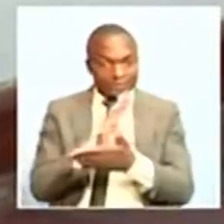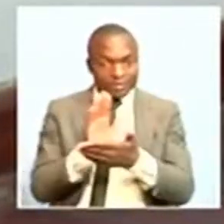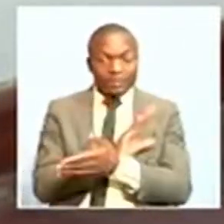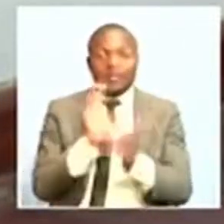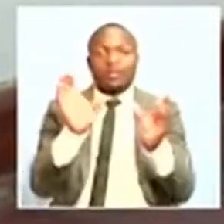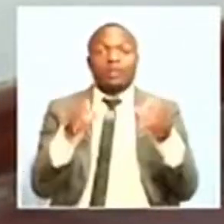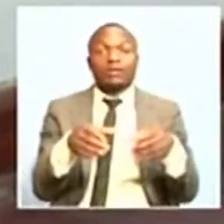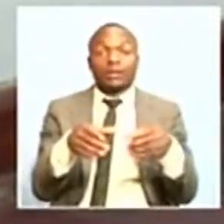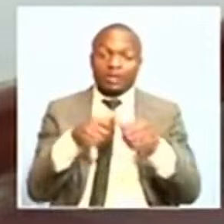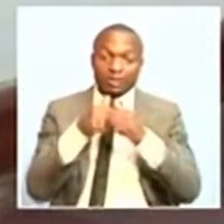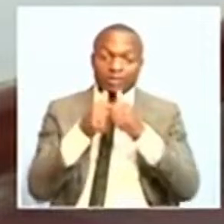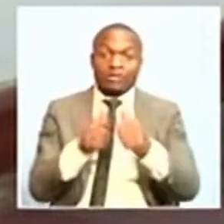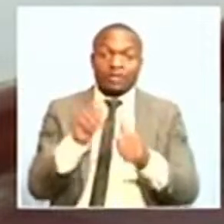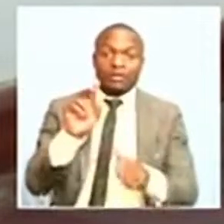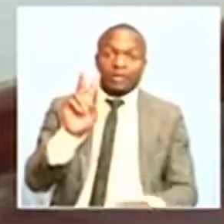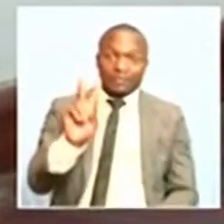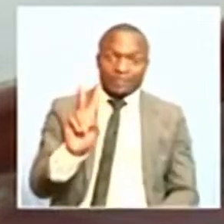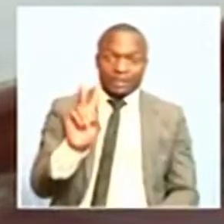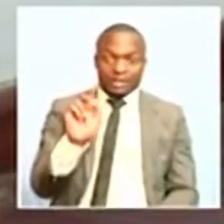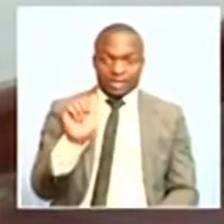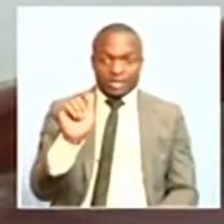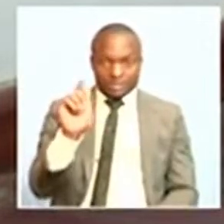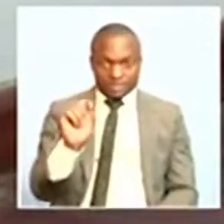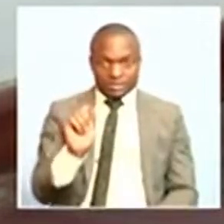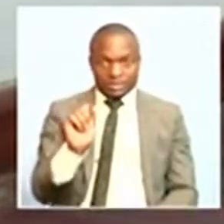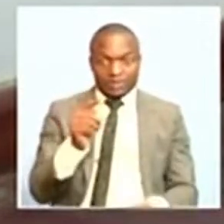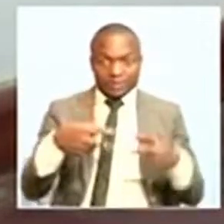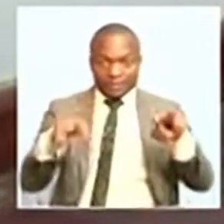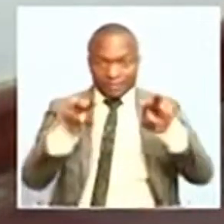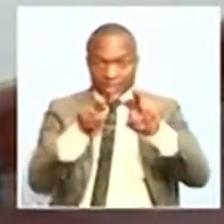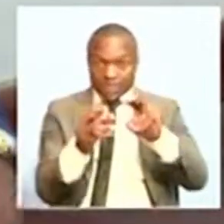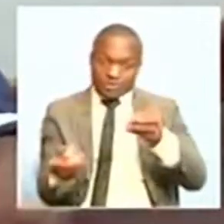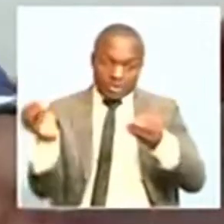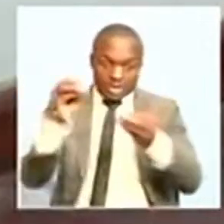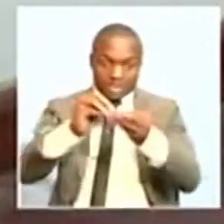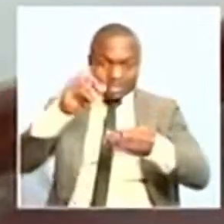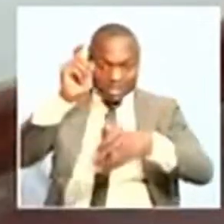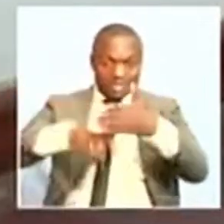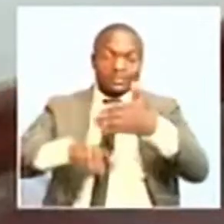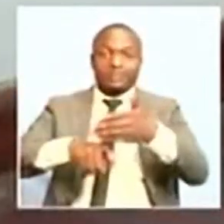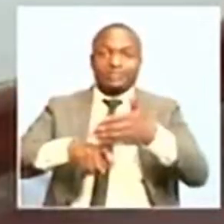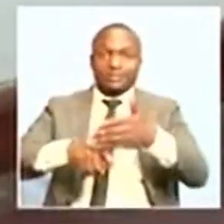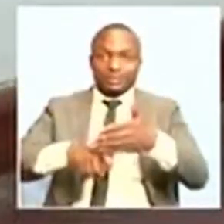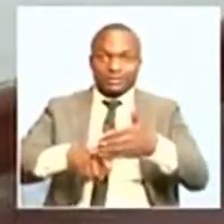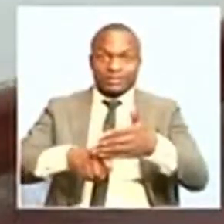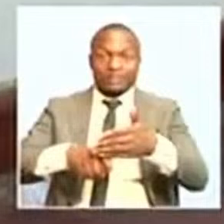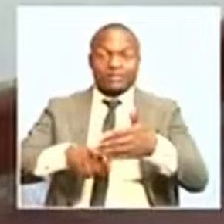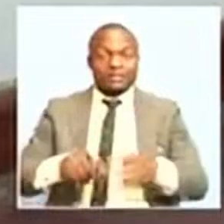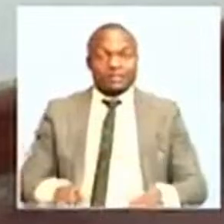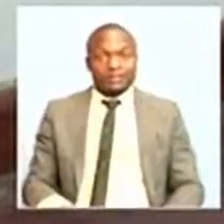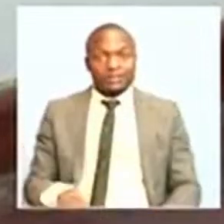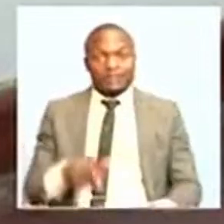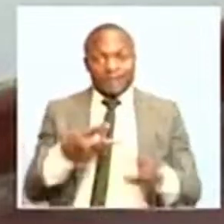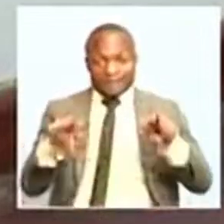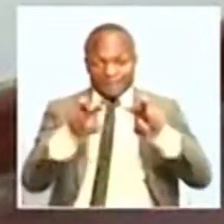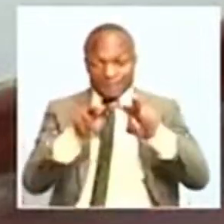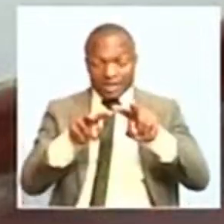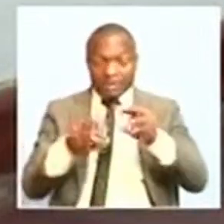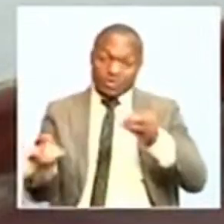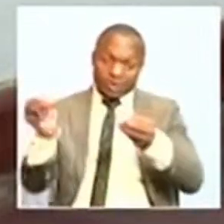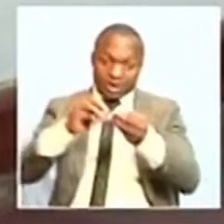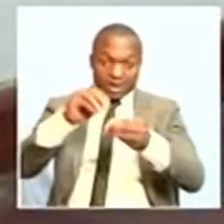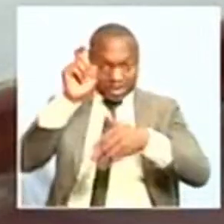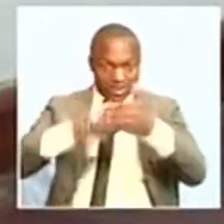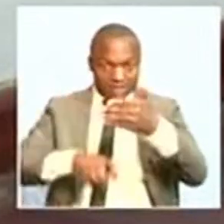through the VAT bill. For a start, by definition, a value-added tax is